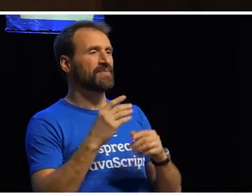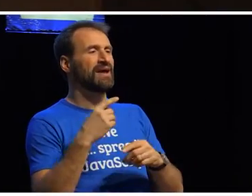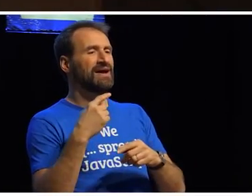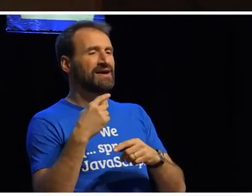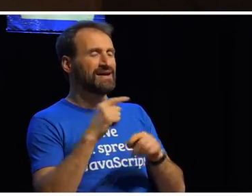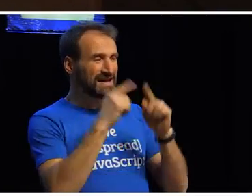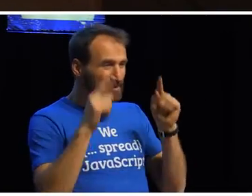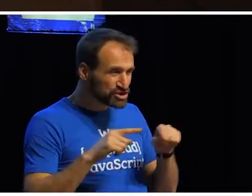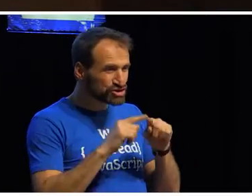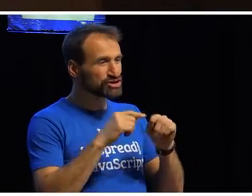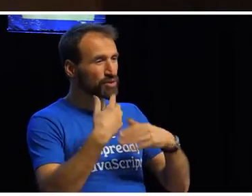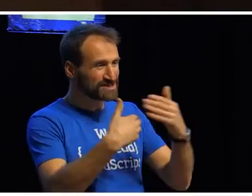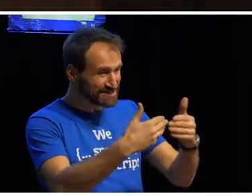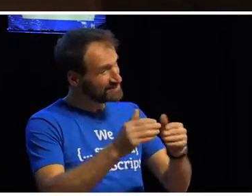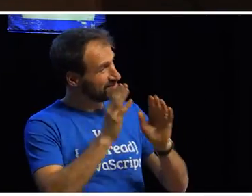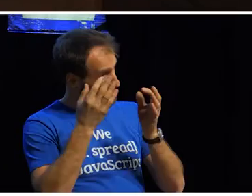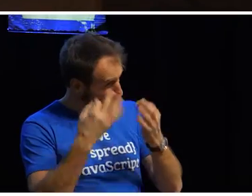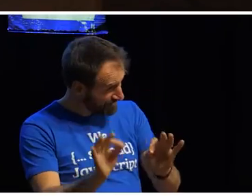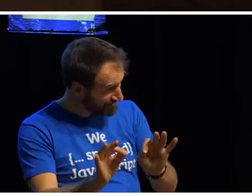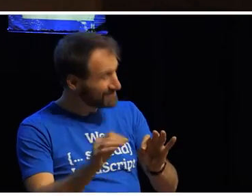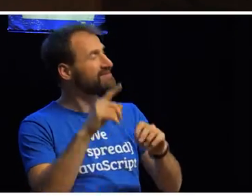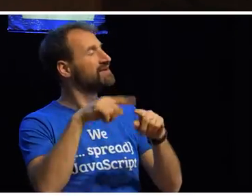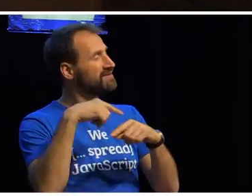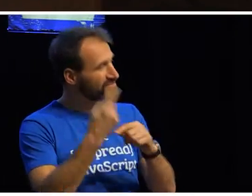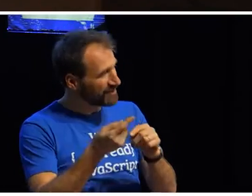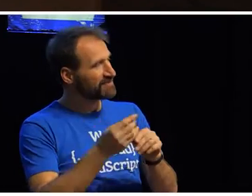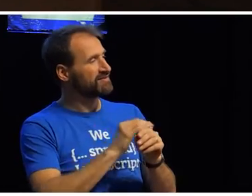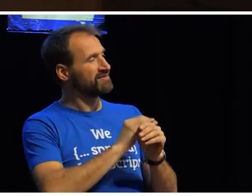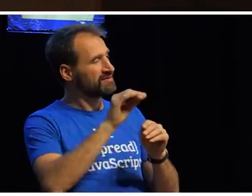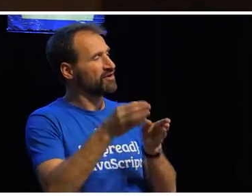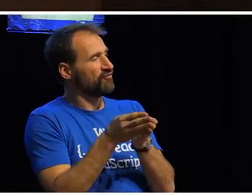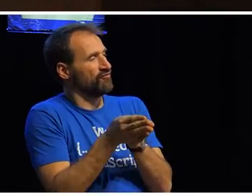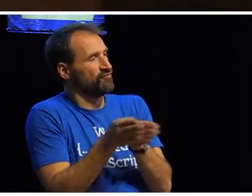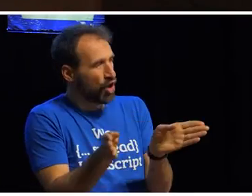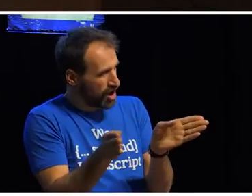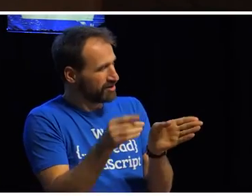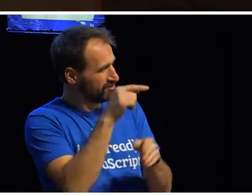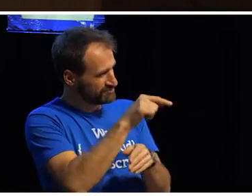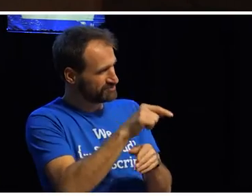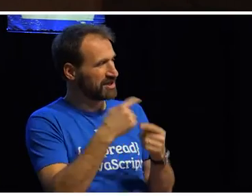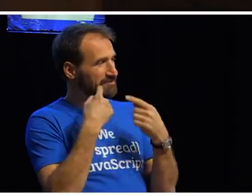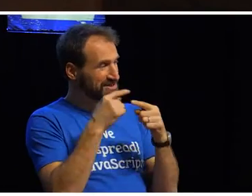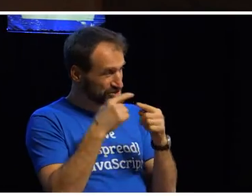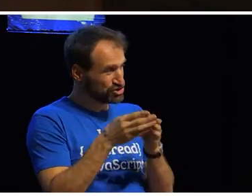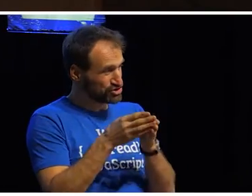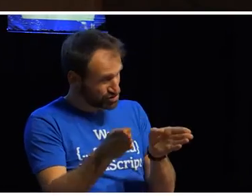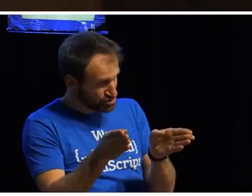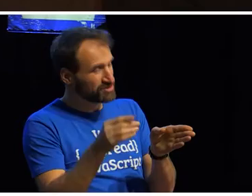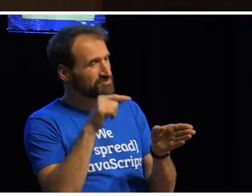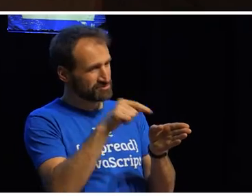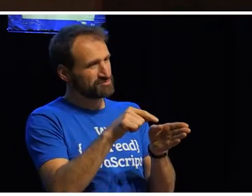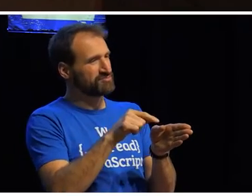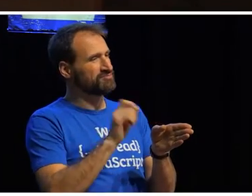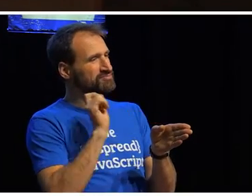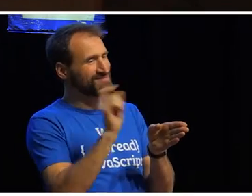done, it came back to this on the fork on message, when it's done, I'm sending this image as a